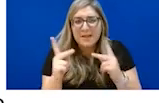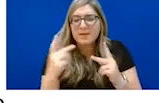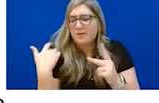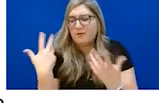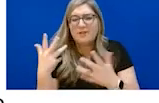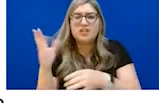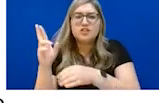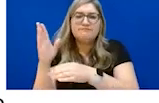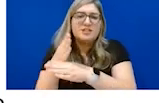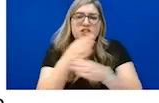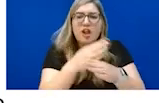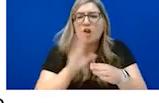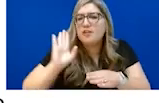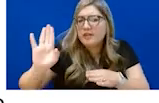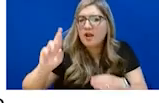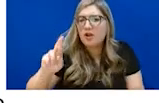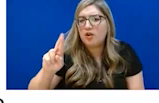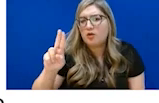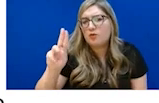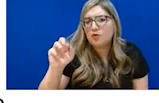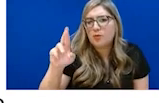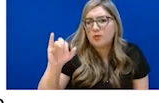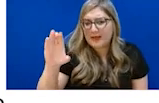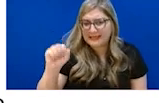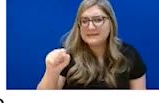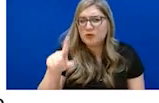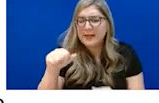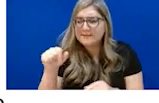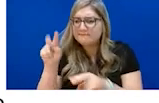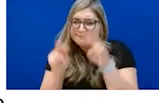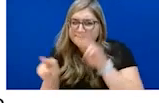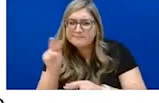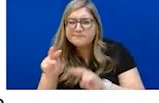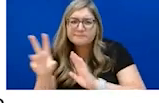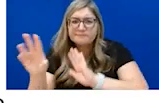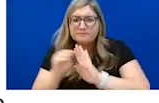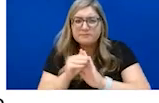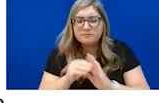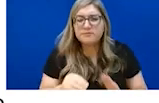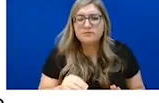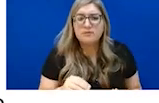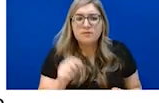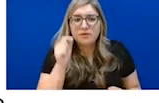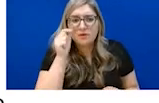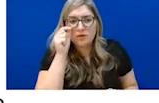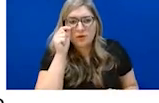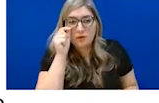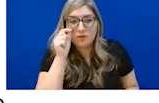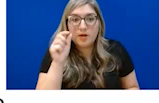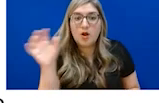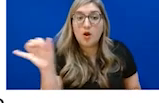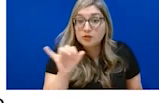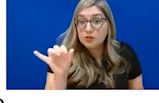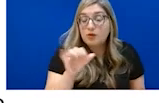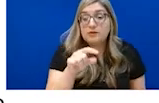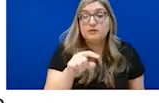it's a quality reviewed badge. Now, what that means, and don't be offended if you don't have one, it takes a lot to